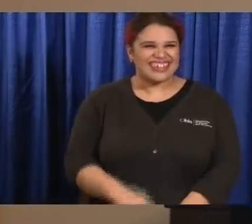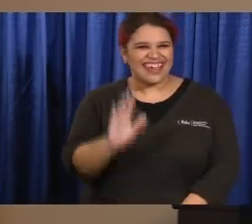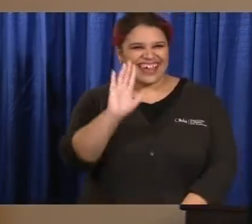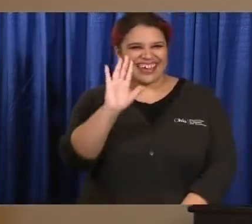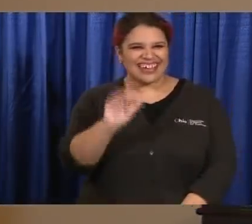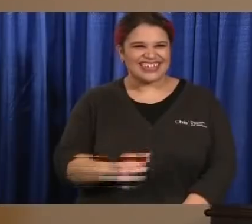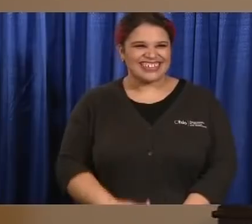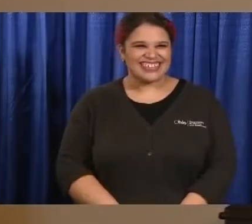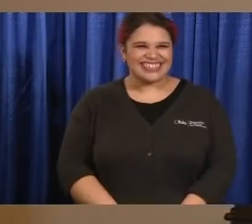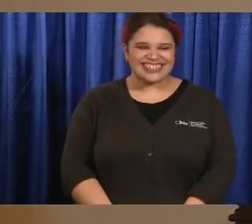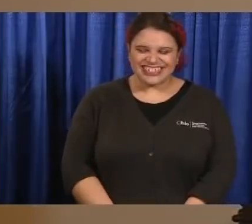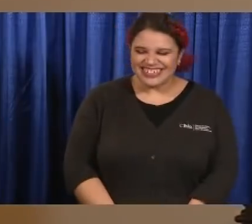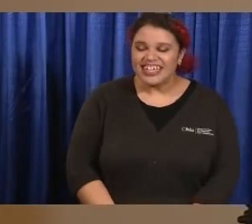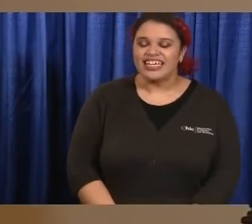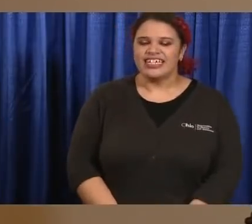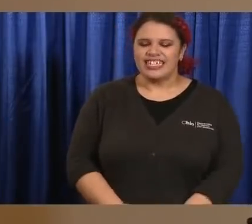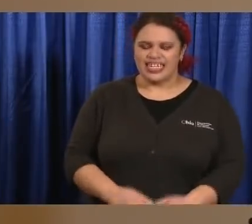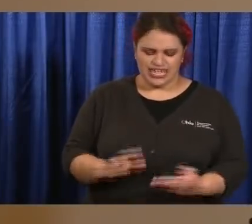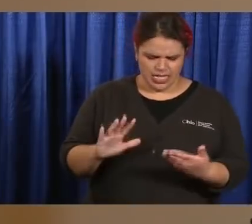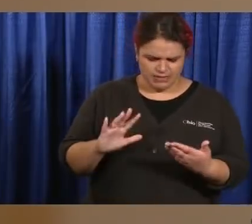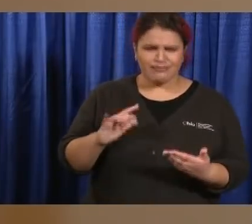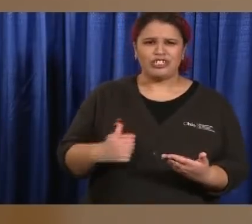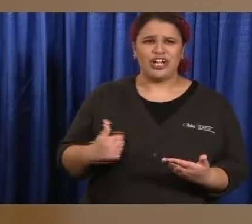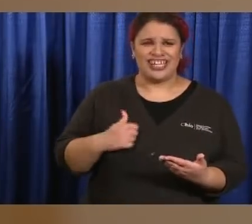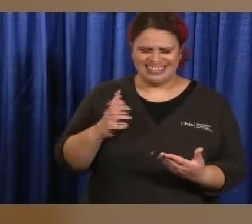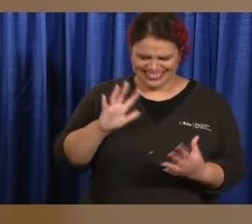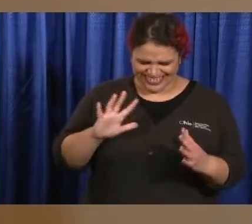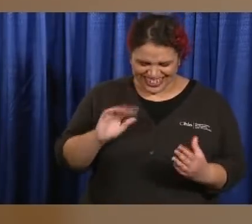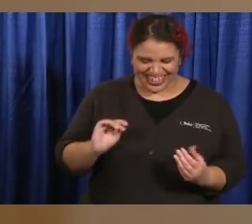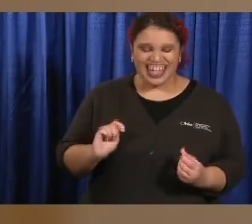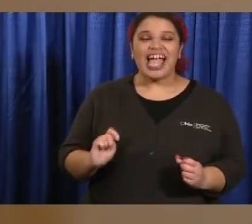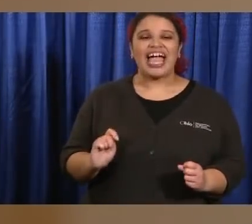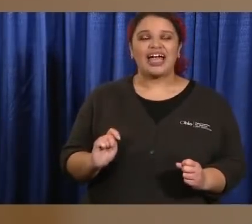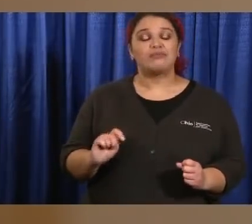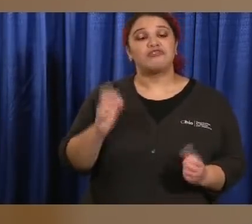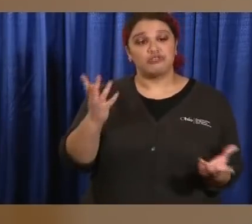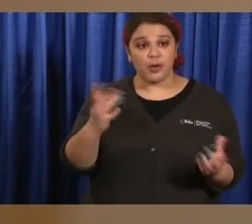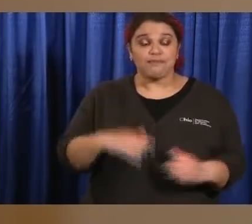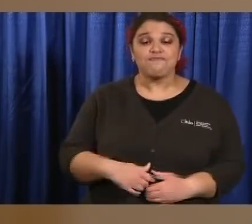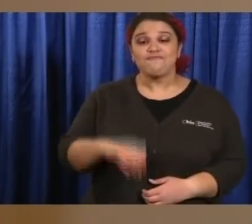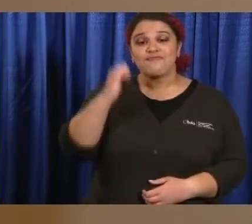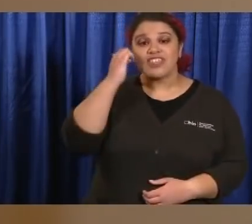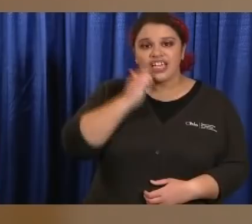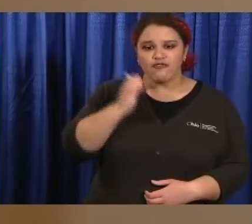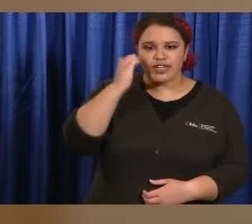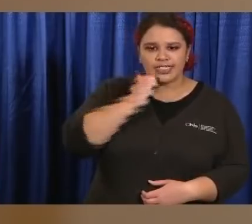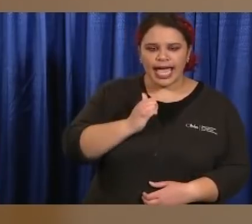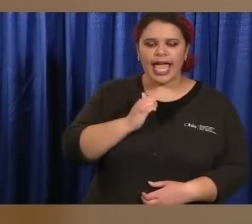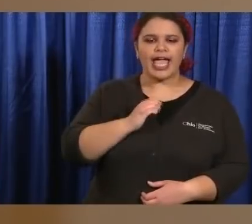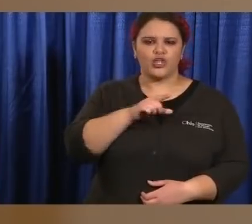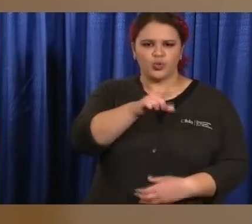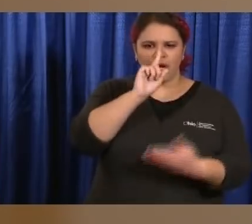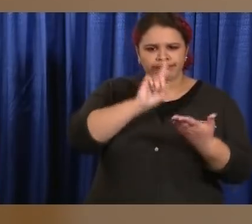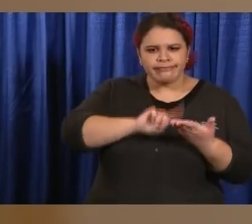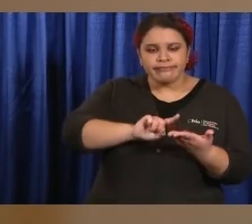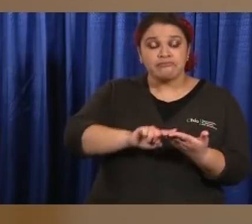Hi. Hi. Sorry, I'm looking at you. So every day you're looking at bed and ventilator counts,